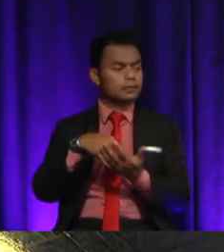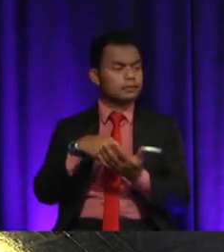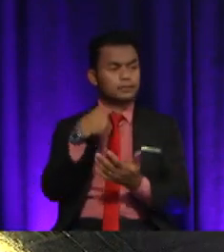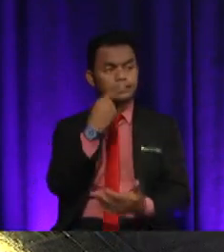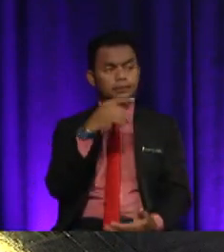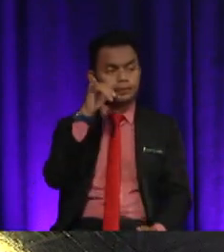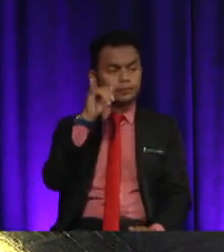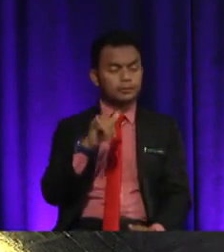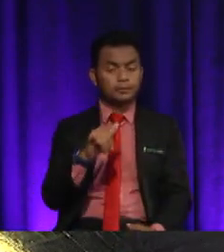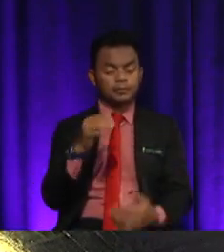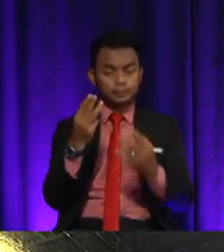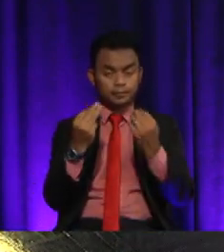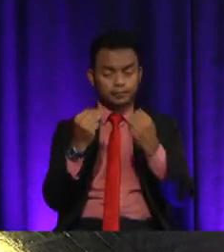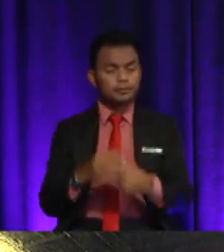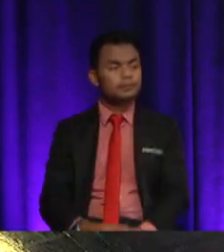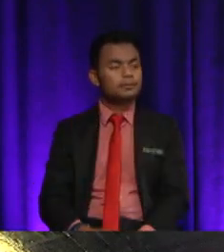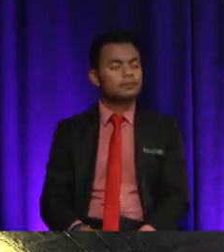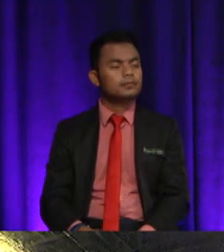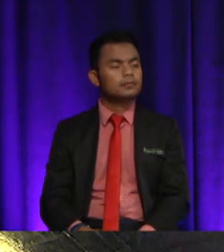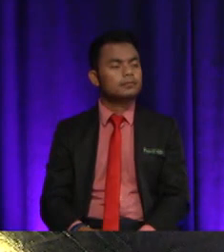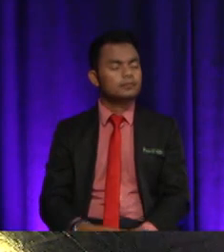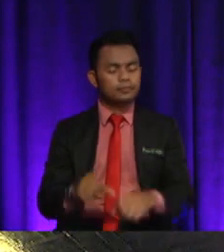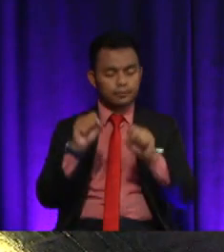Yes, teacher. Okay, Alicia.